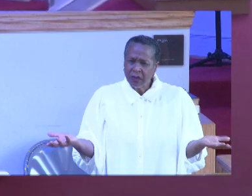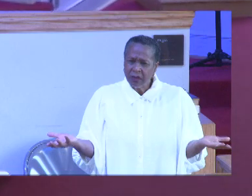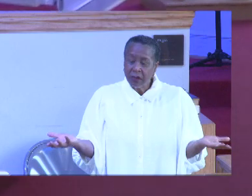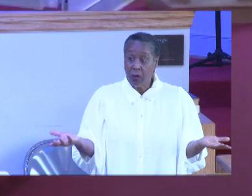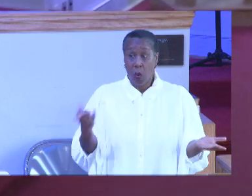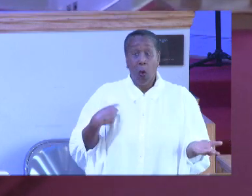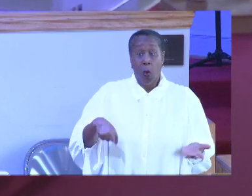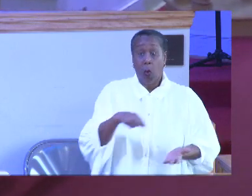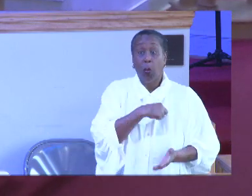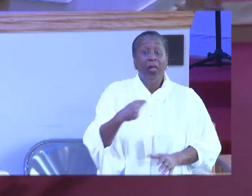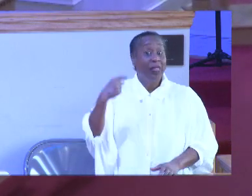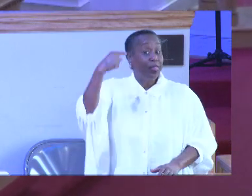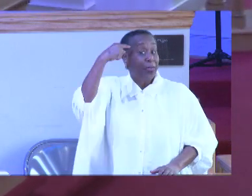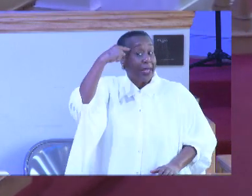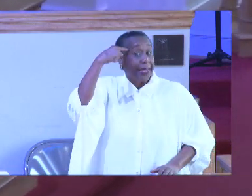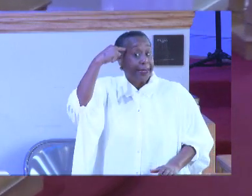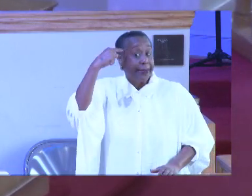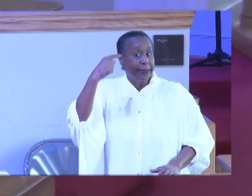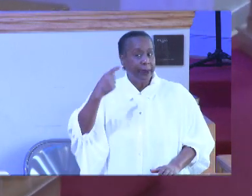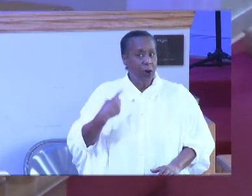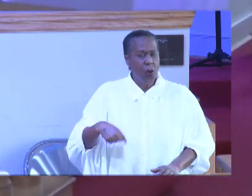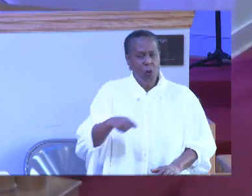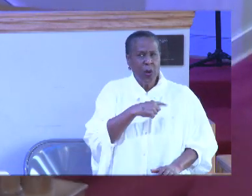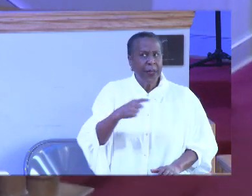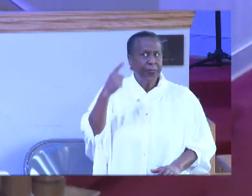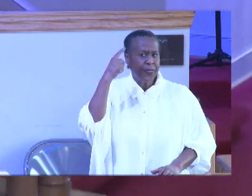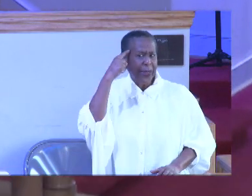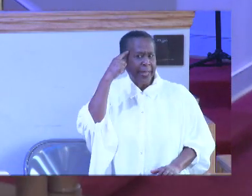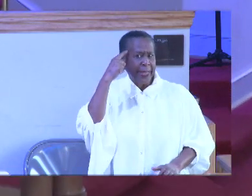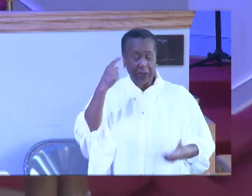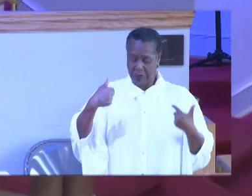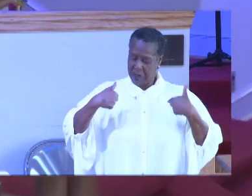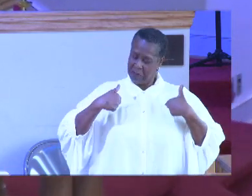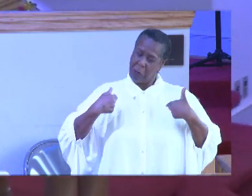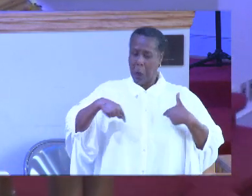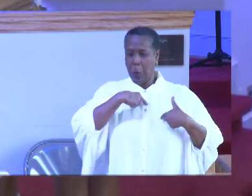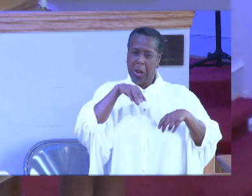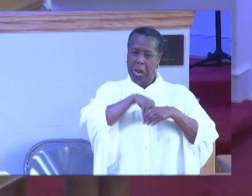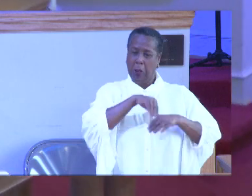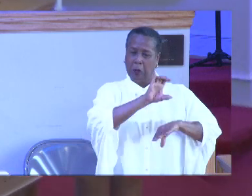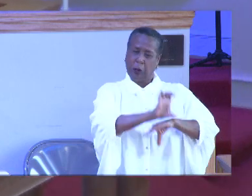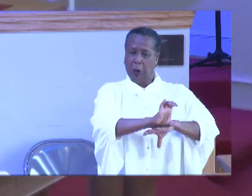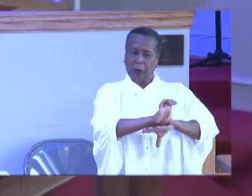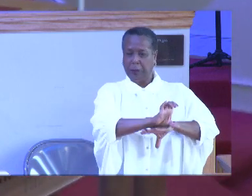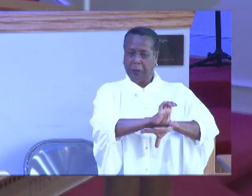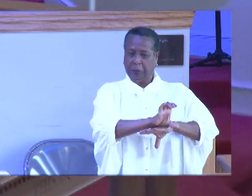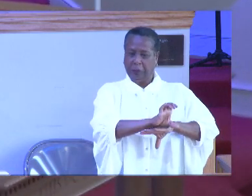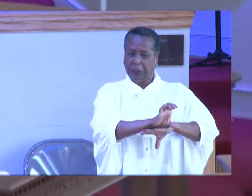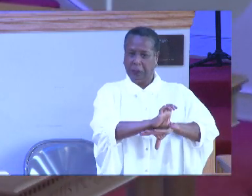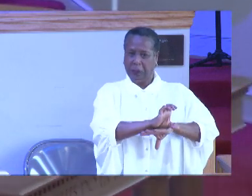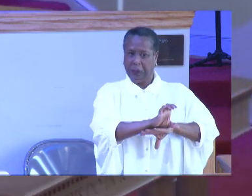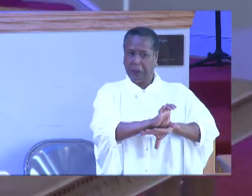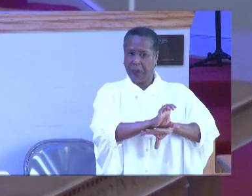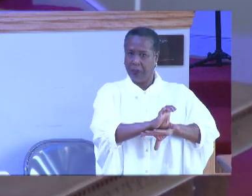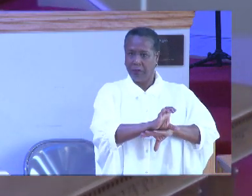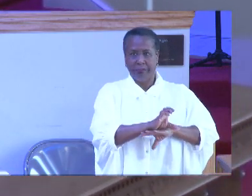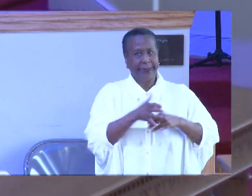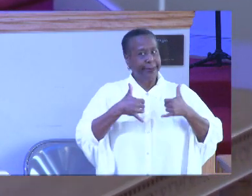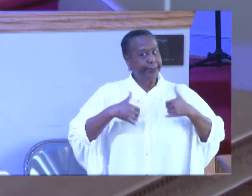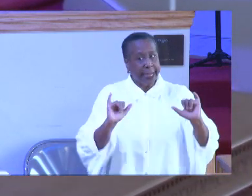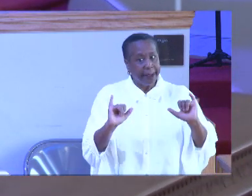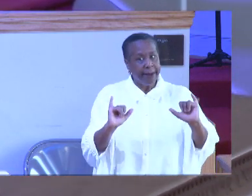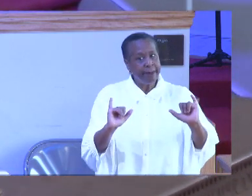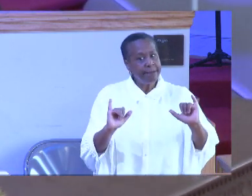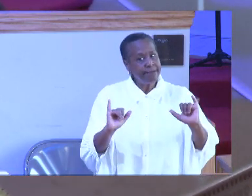And we think not, we need not think that because we are in the church, that the question doesn't apply to